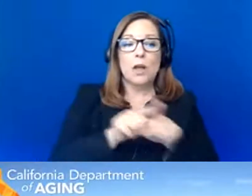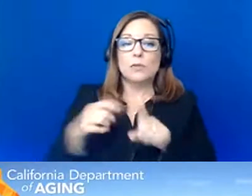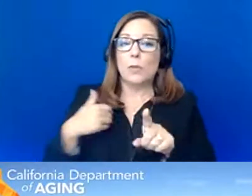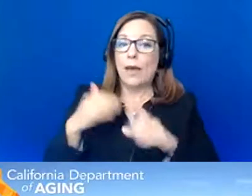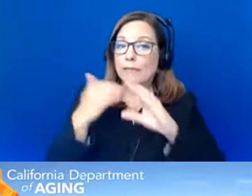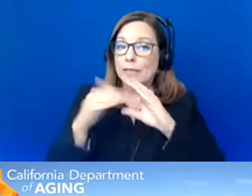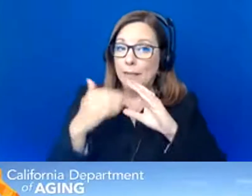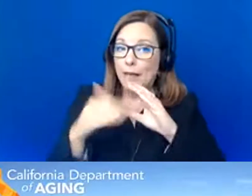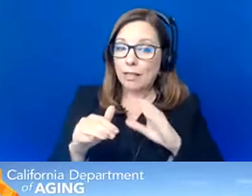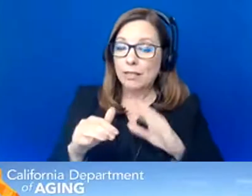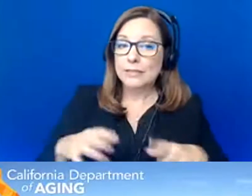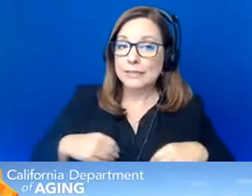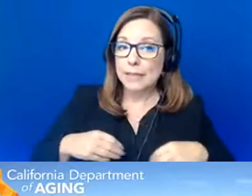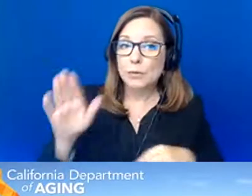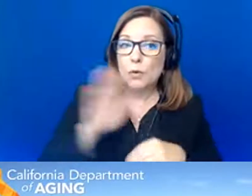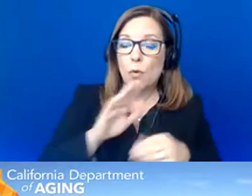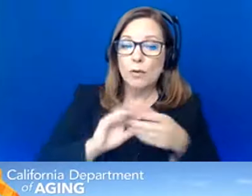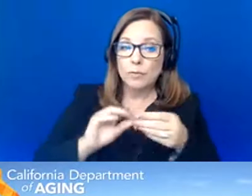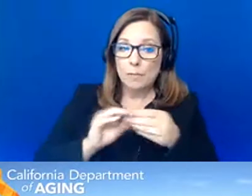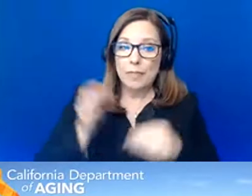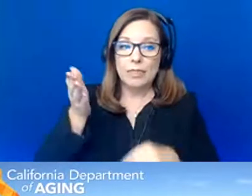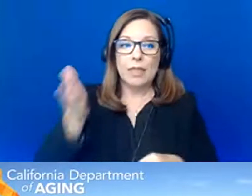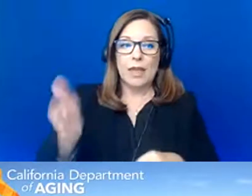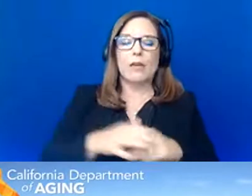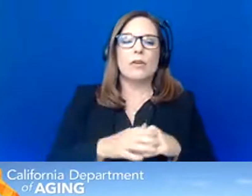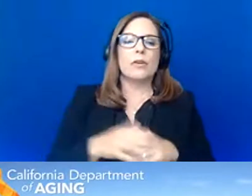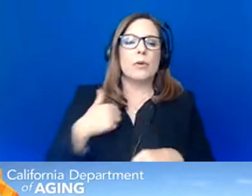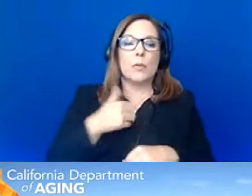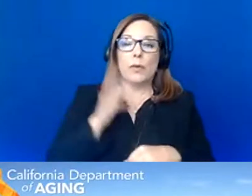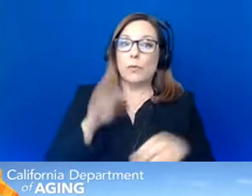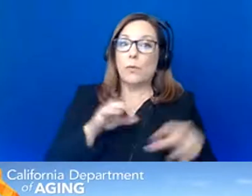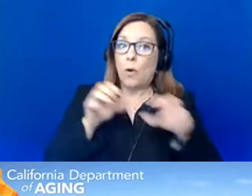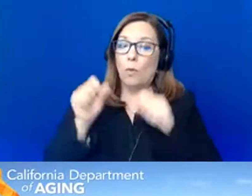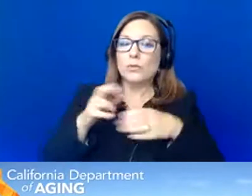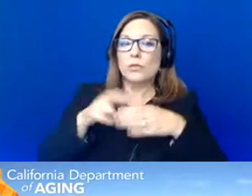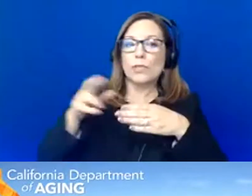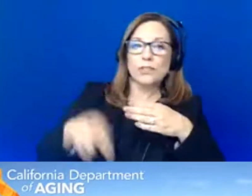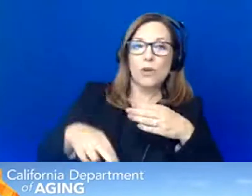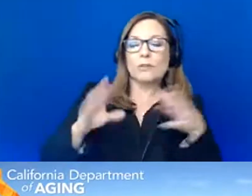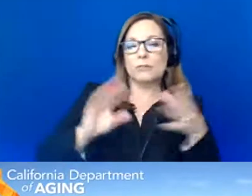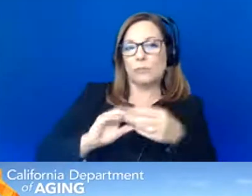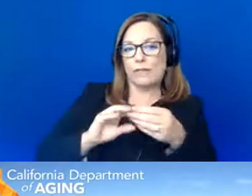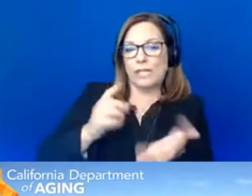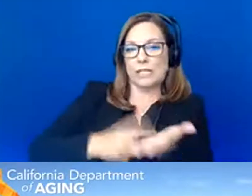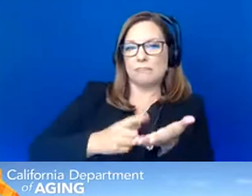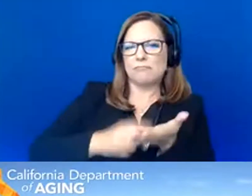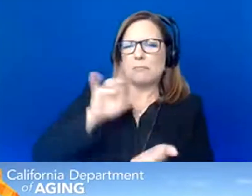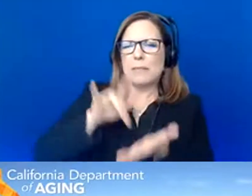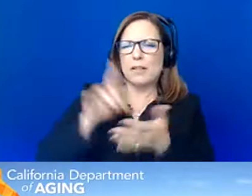We are looking to host a results and recommendation briefing mid-December is what we're looking at.